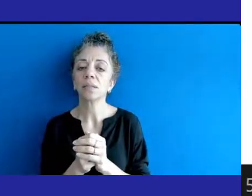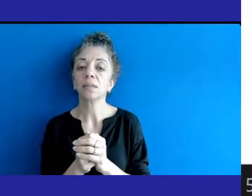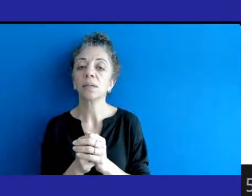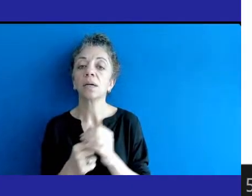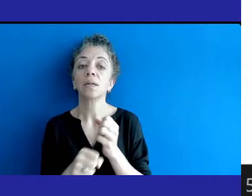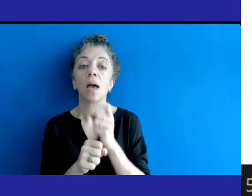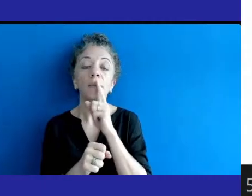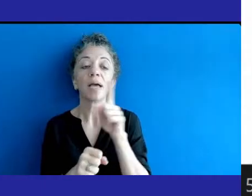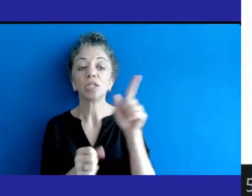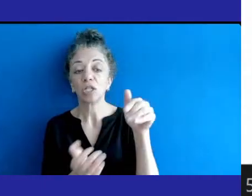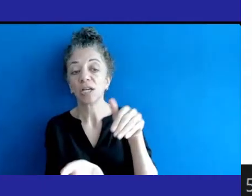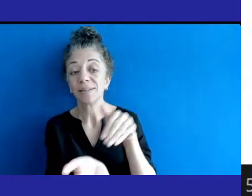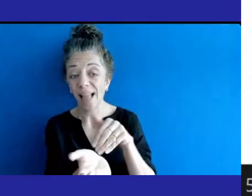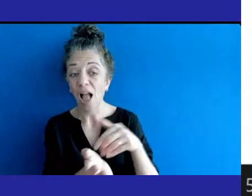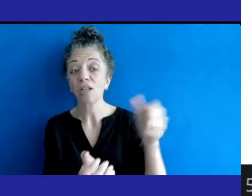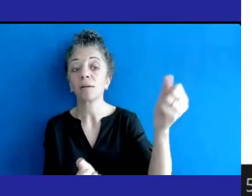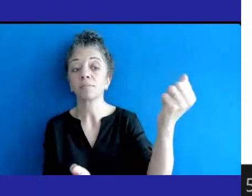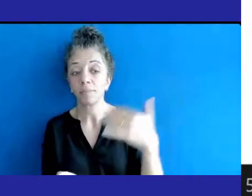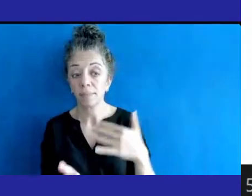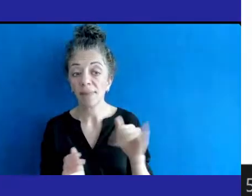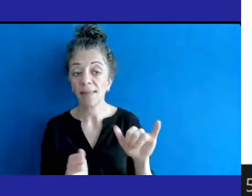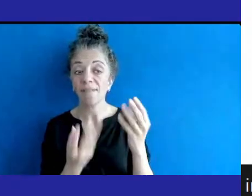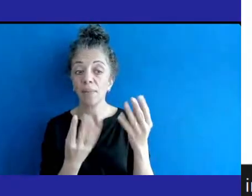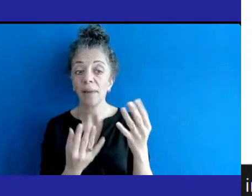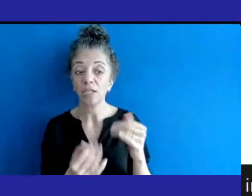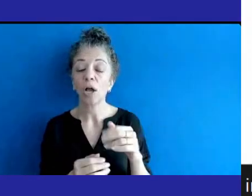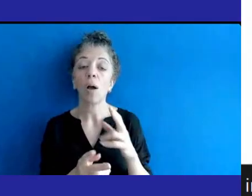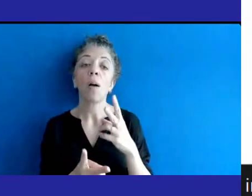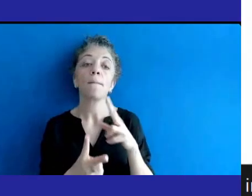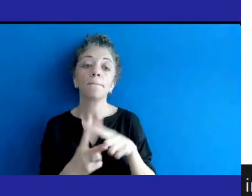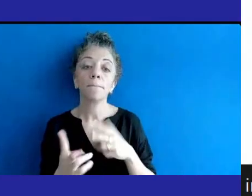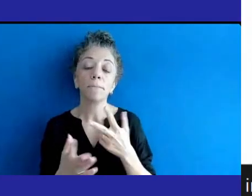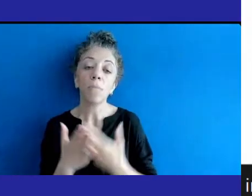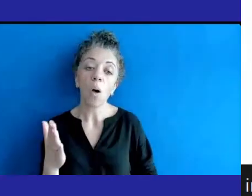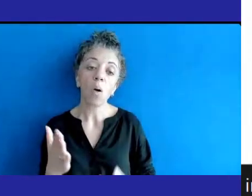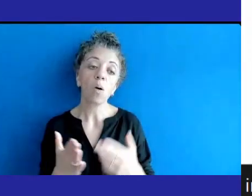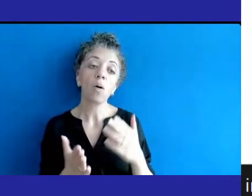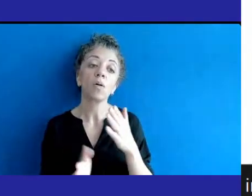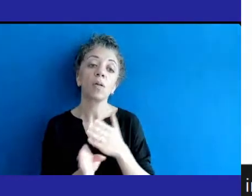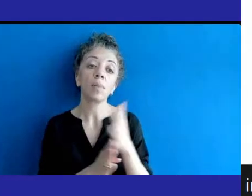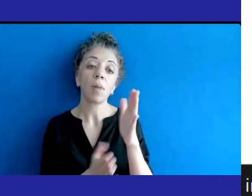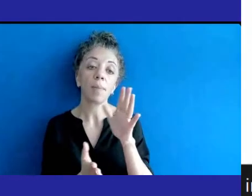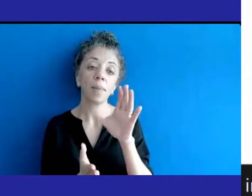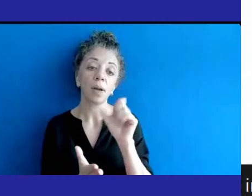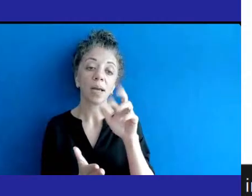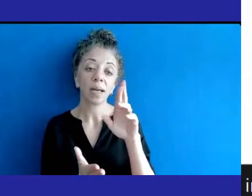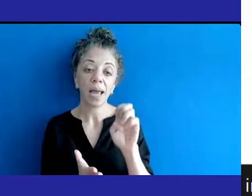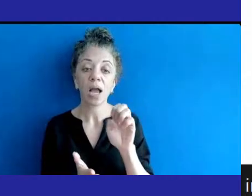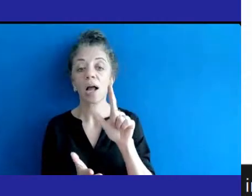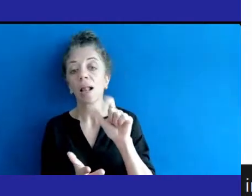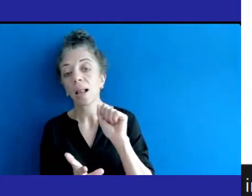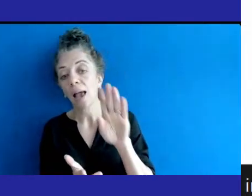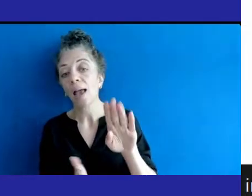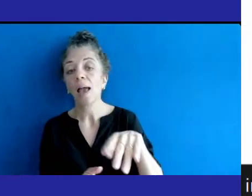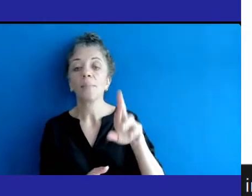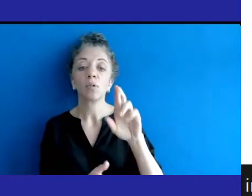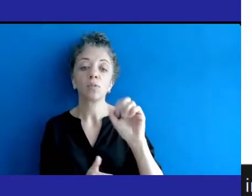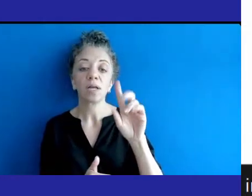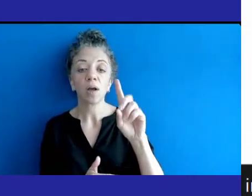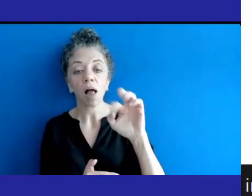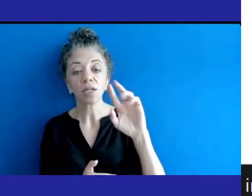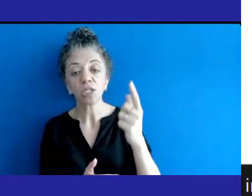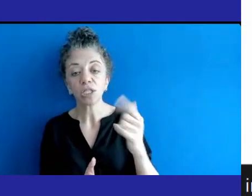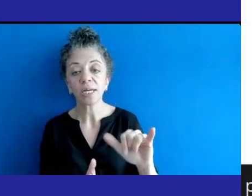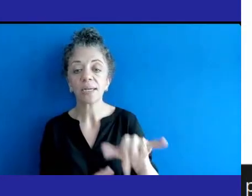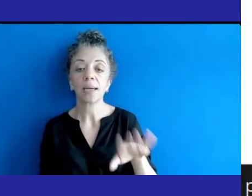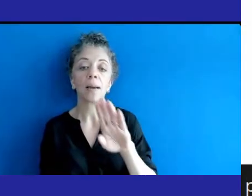to us, both in the primary care realm, specialists, labs, freestanding radiology, behavioral health. All of these sectors